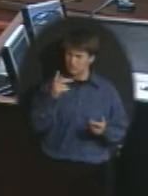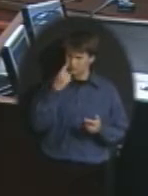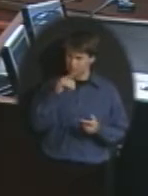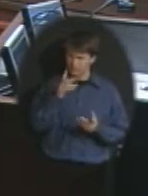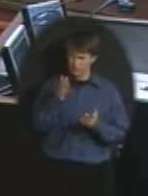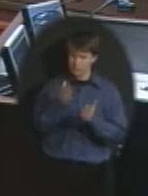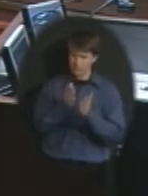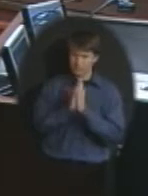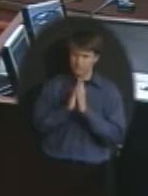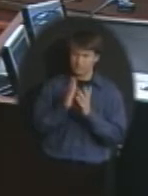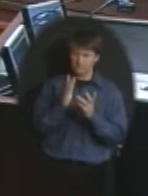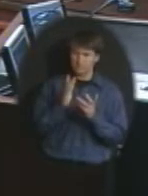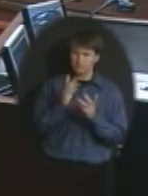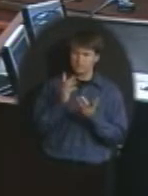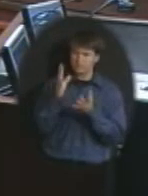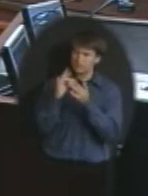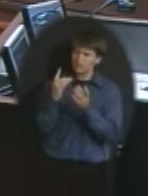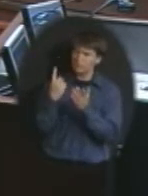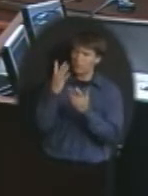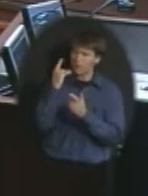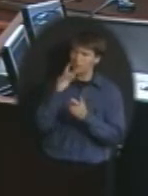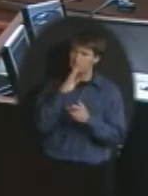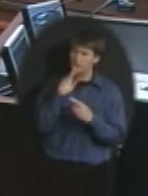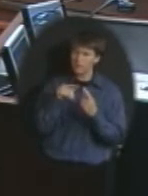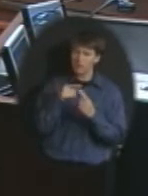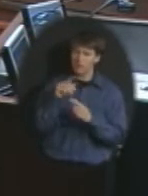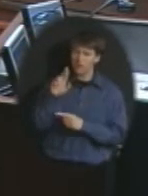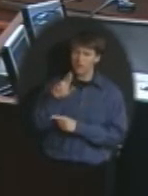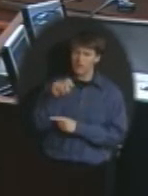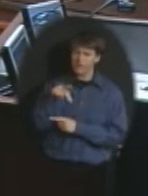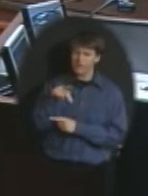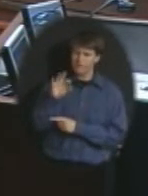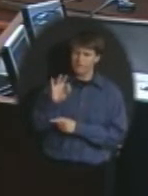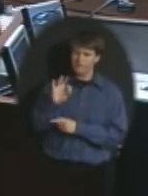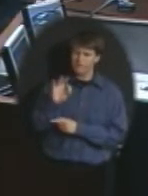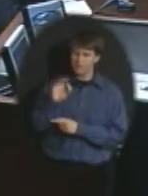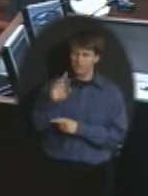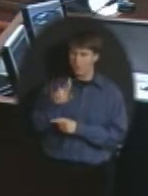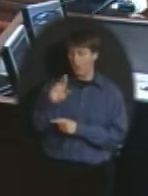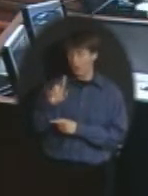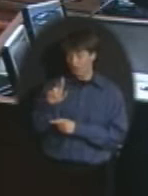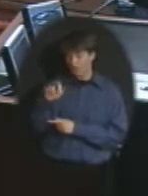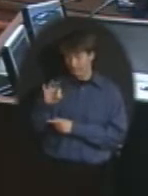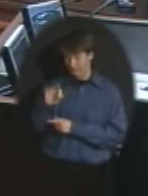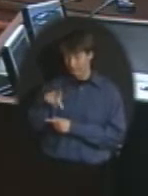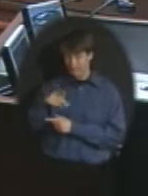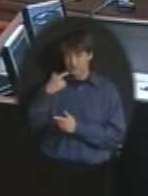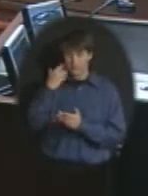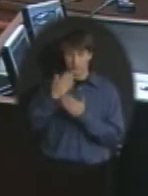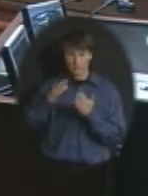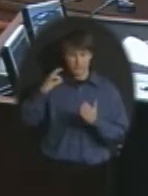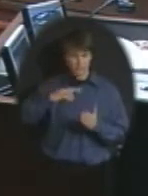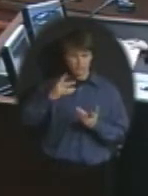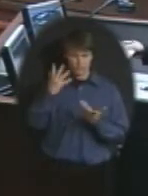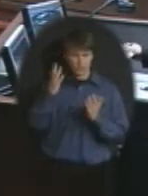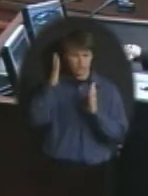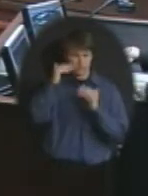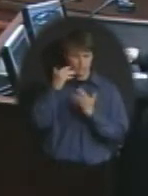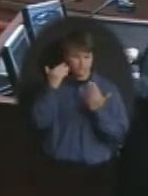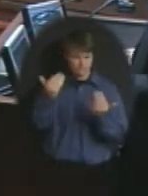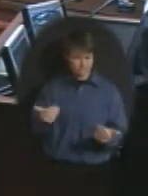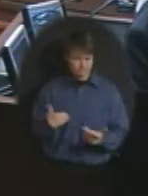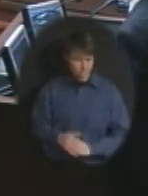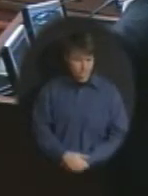RFP, some of the advantages of doing that at this time, and what we may be able to expect going forward.